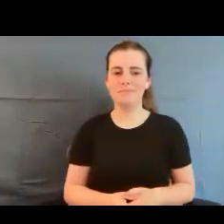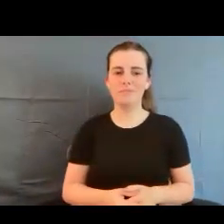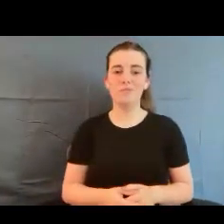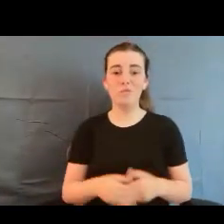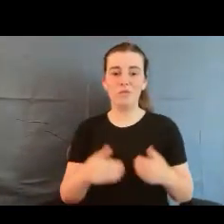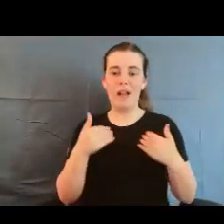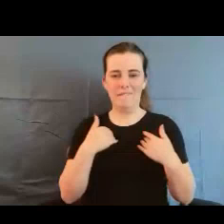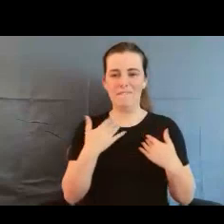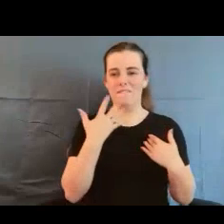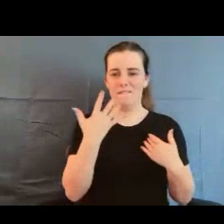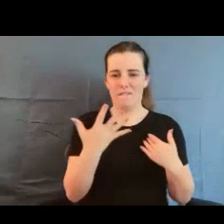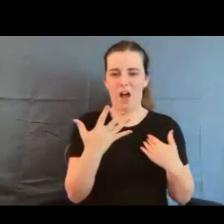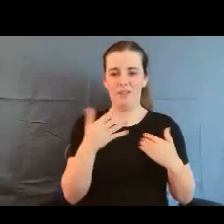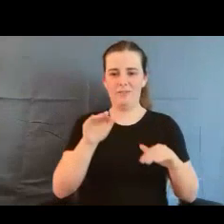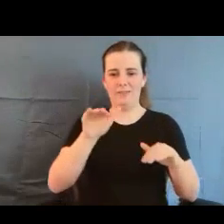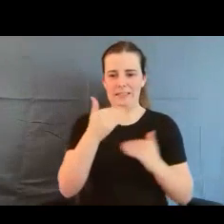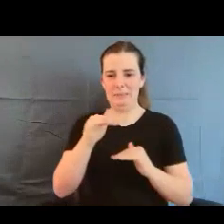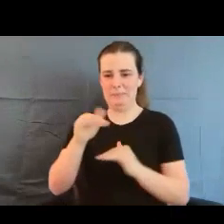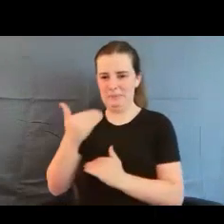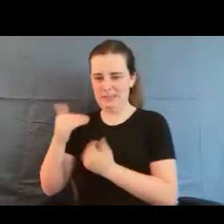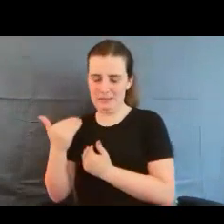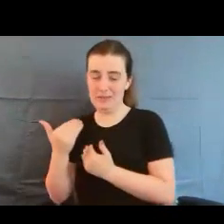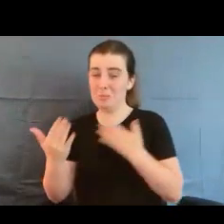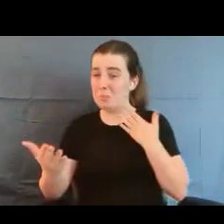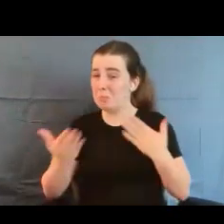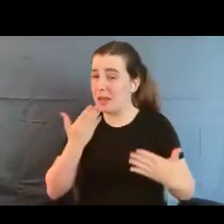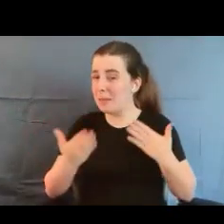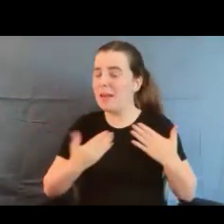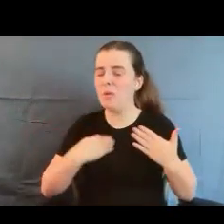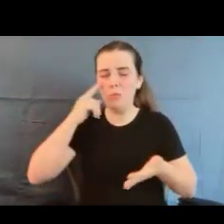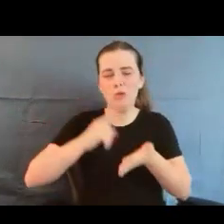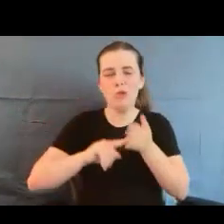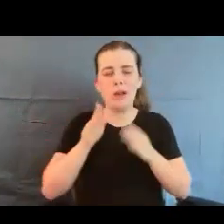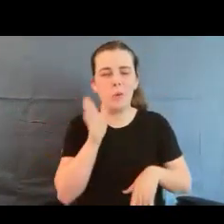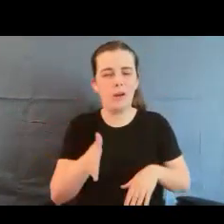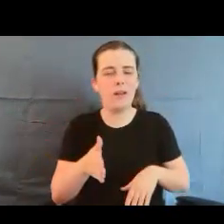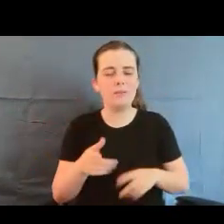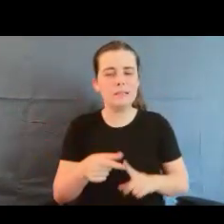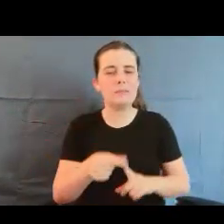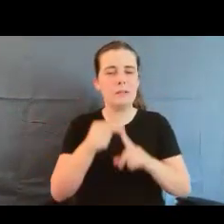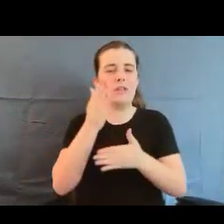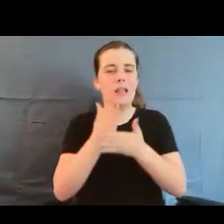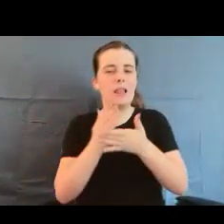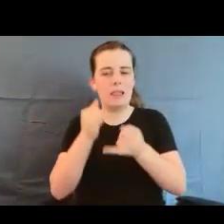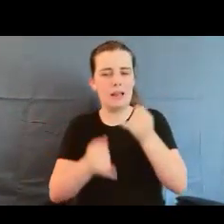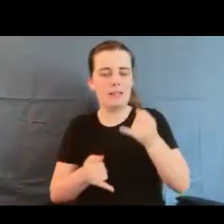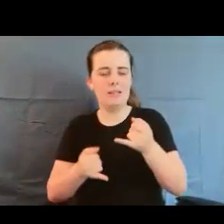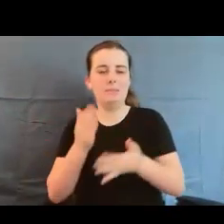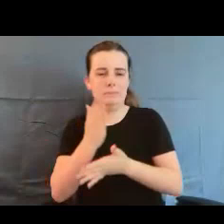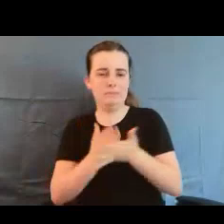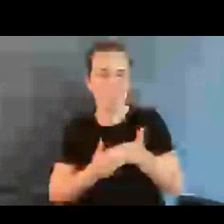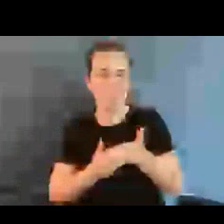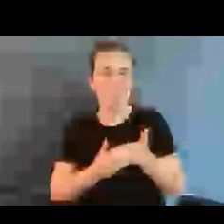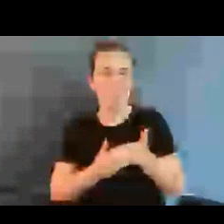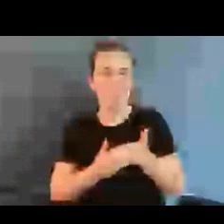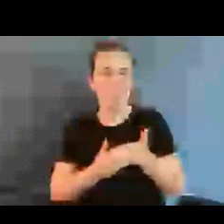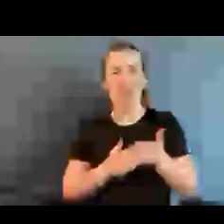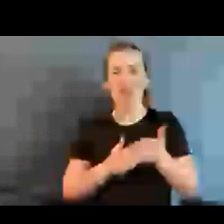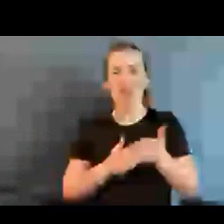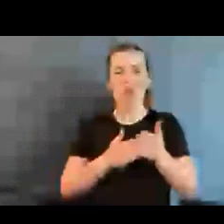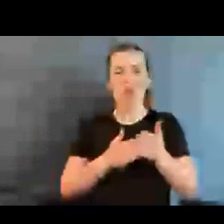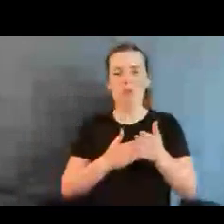cutoffs across 13 hours. Maybe that's, we'll check on that for sure, especially for the last part of the race. They are at all the crude aid stations.